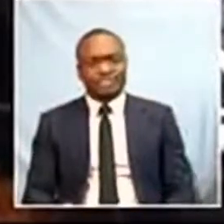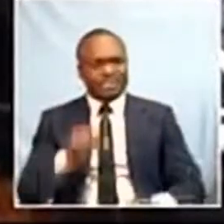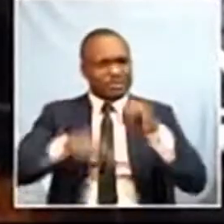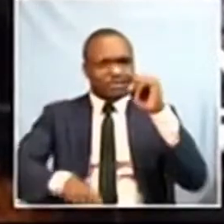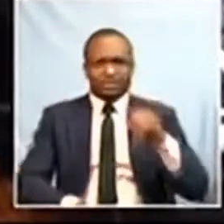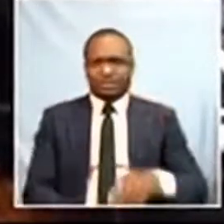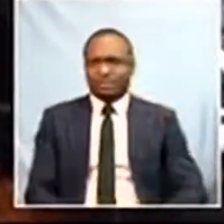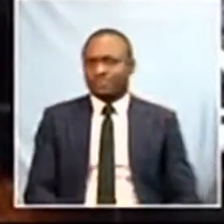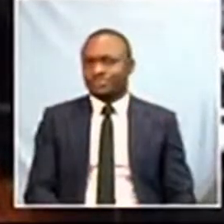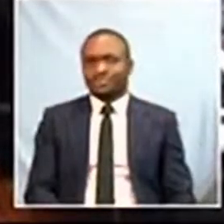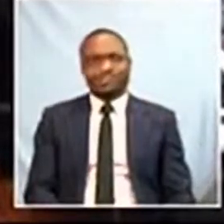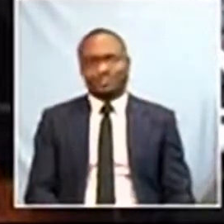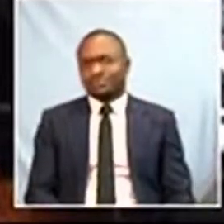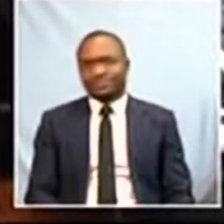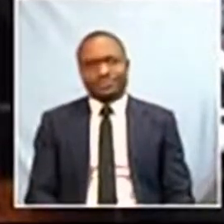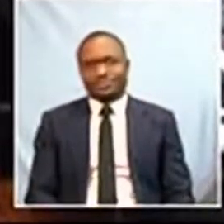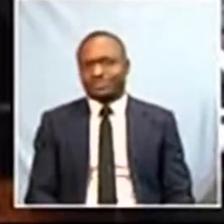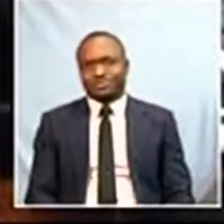do that.